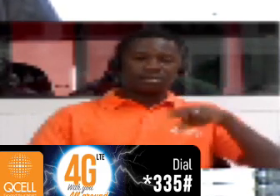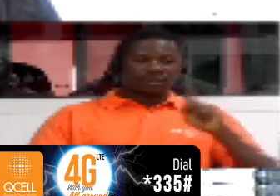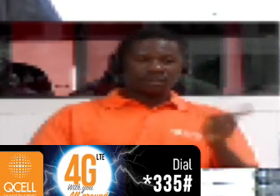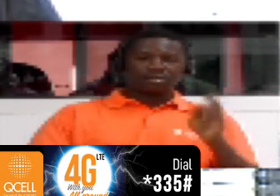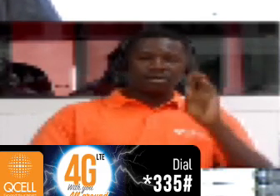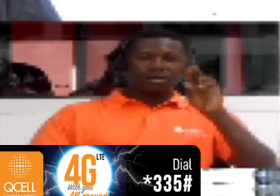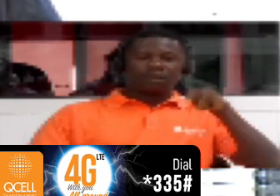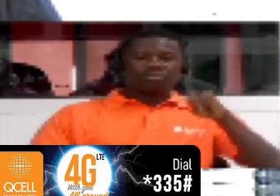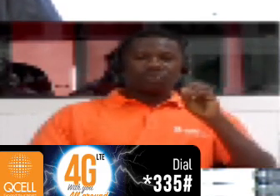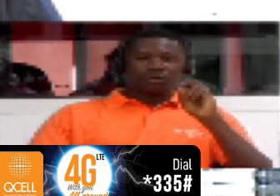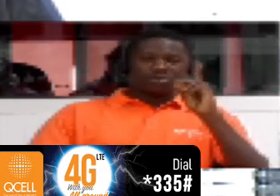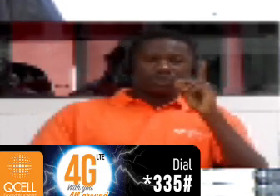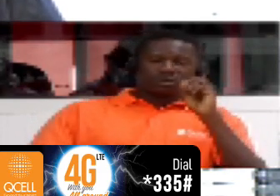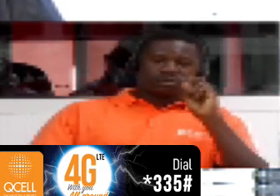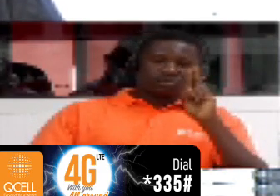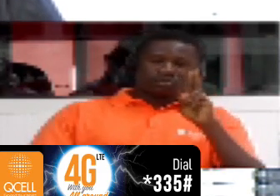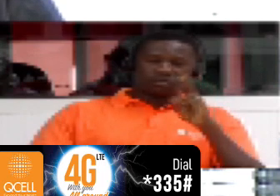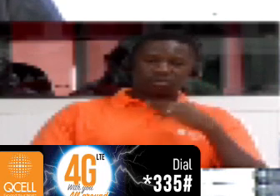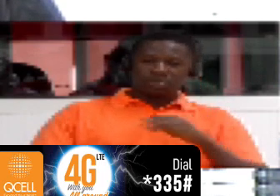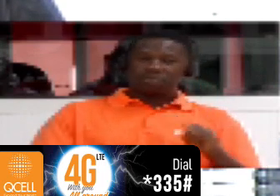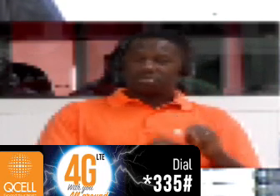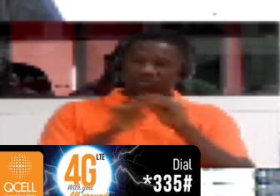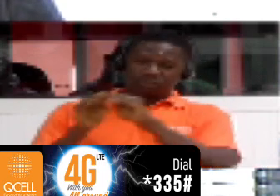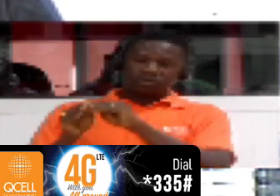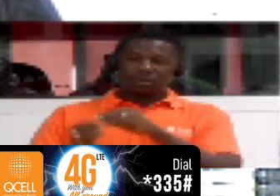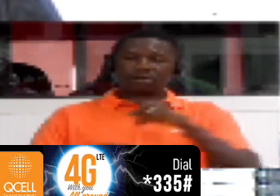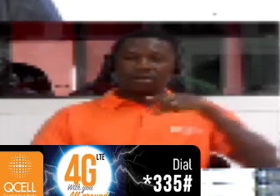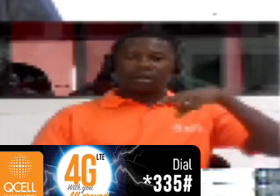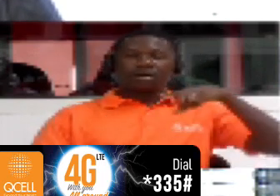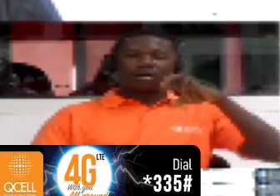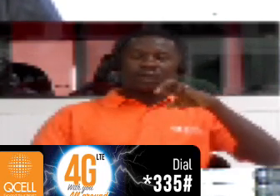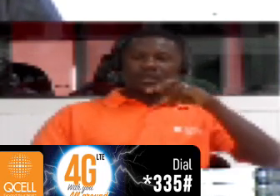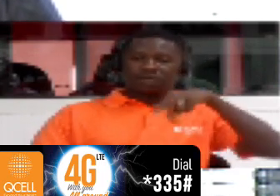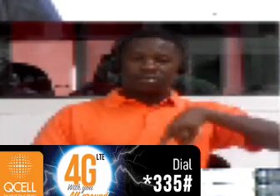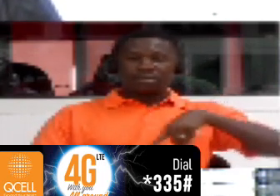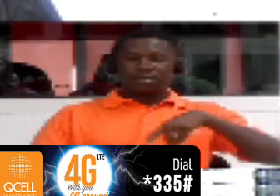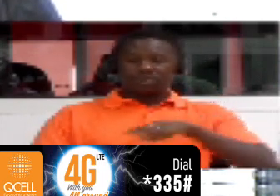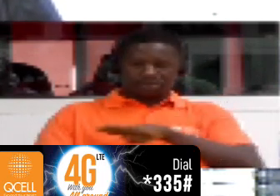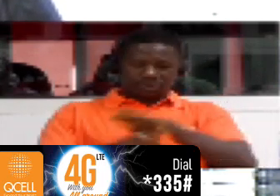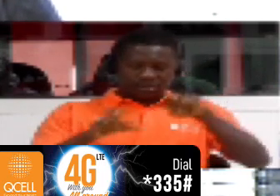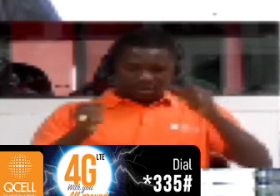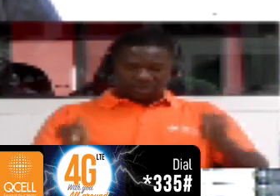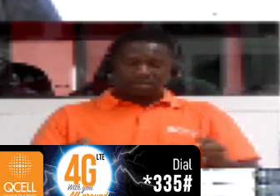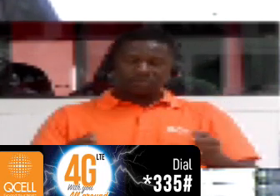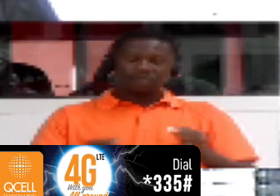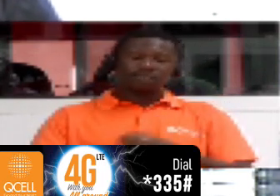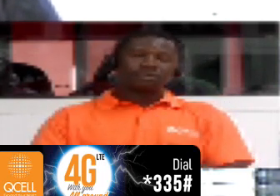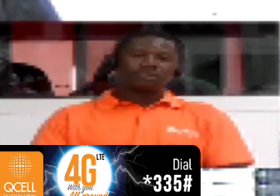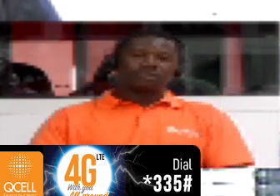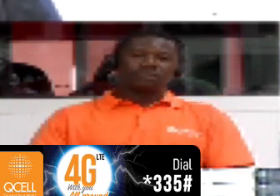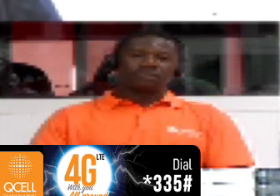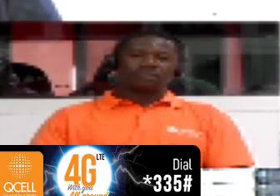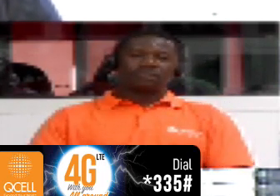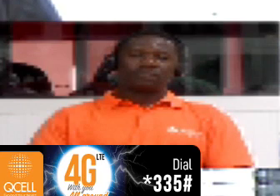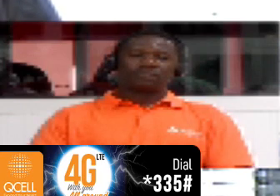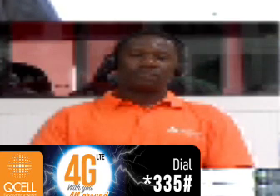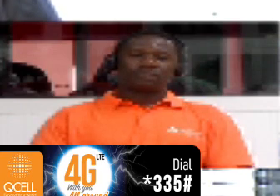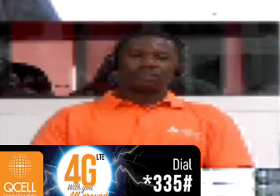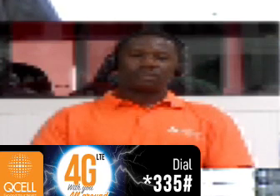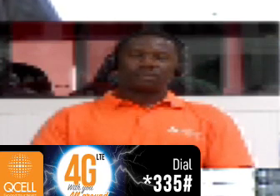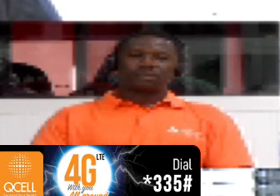from there and took me to the RP desk. The RP Dex curriculum Fula Saba Unatake